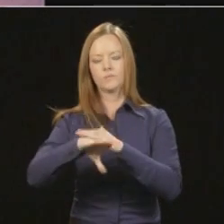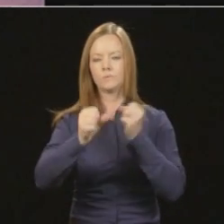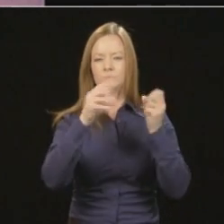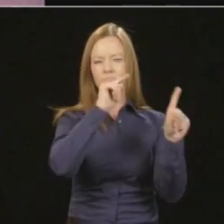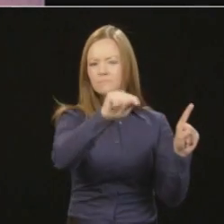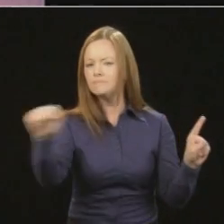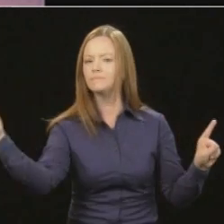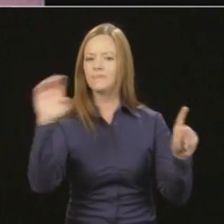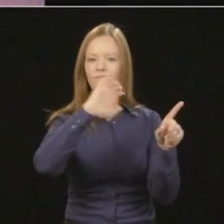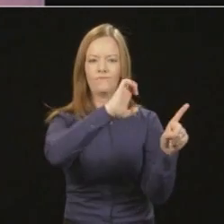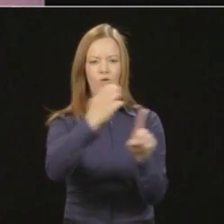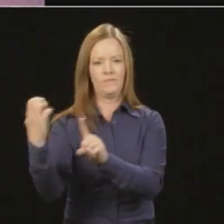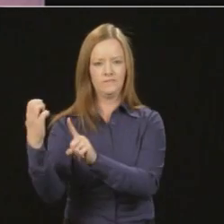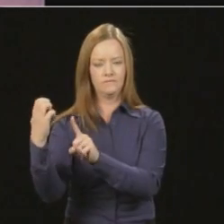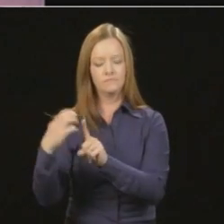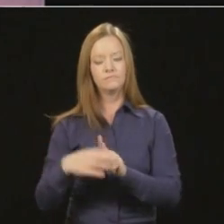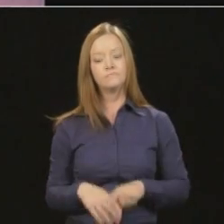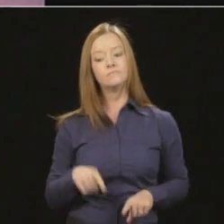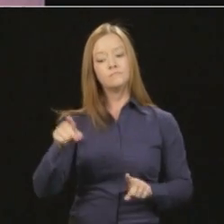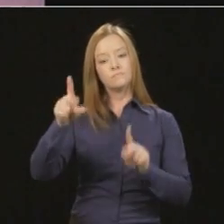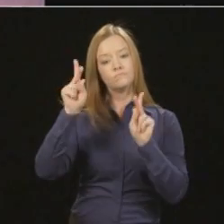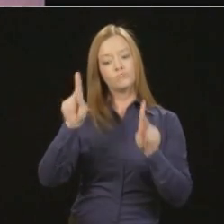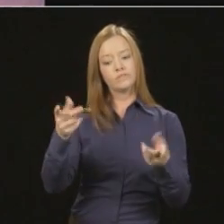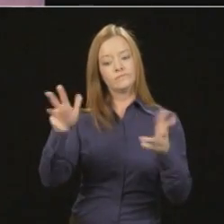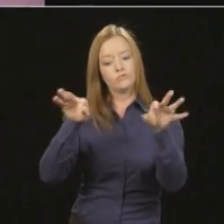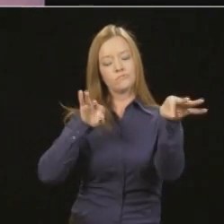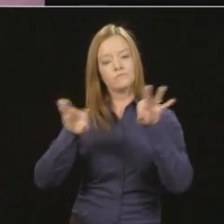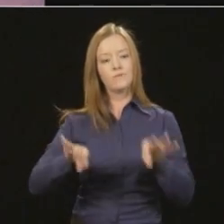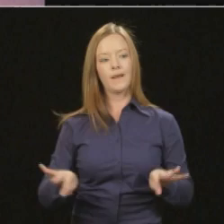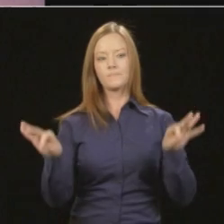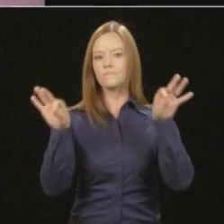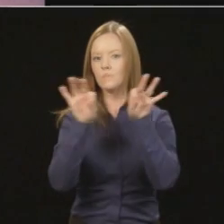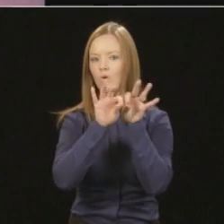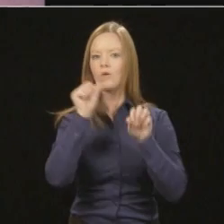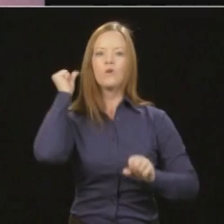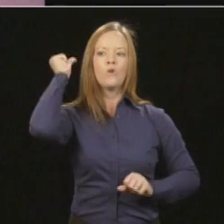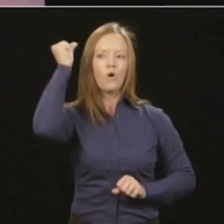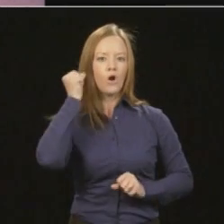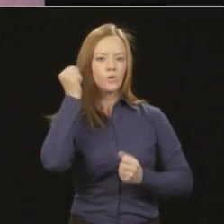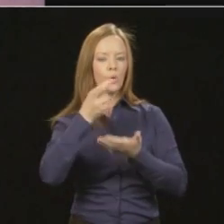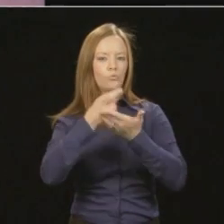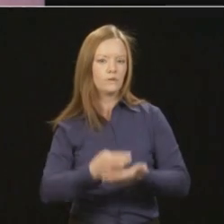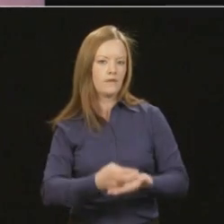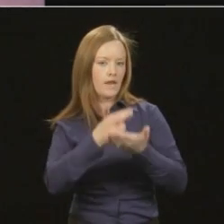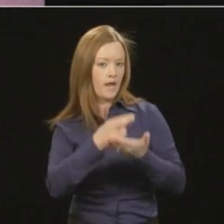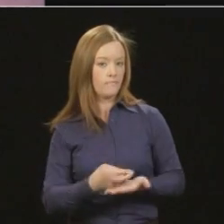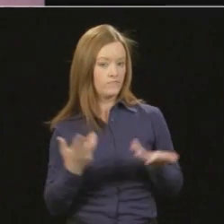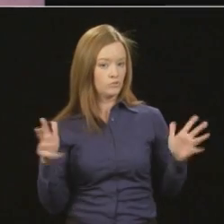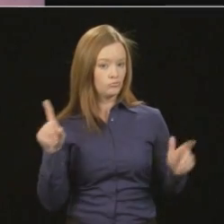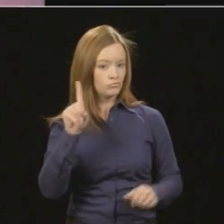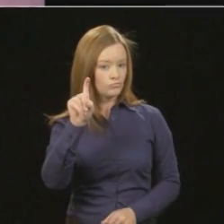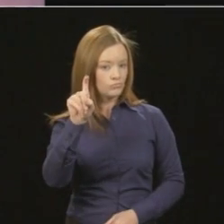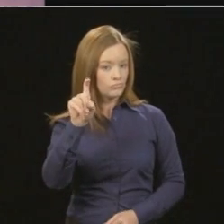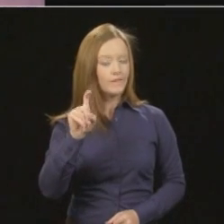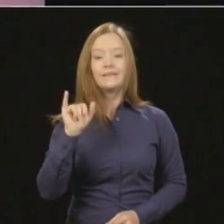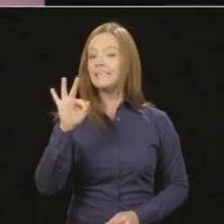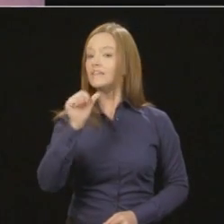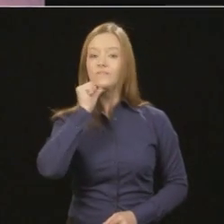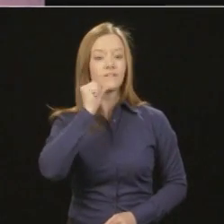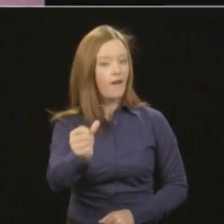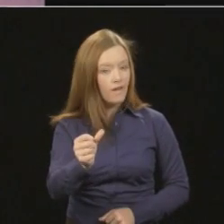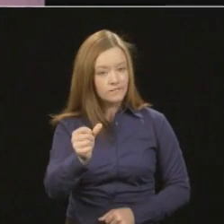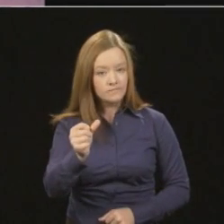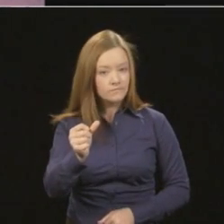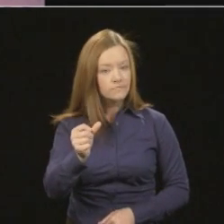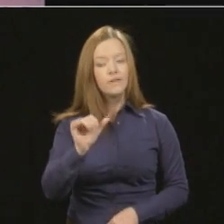hearing healthcare professional talk to you about the importance of audiologic rehabilitation? If not, or if